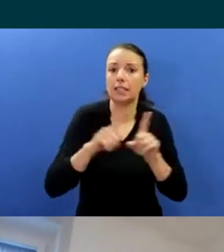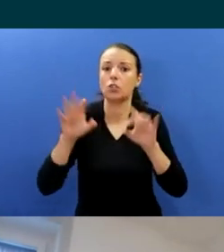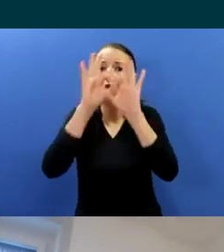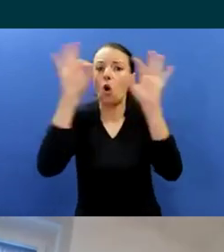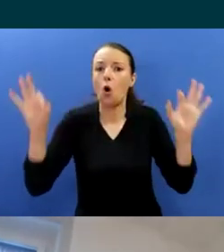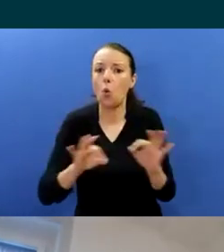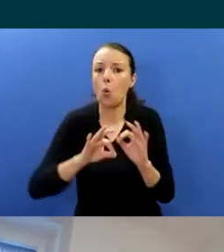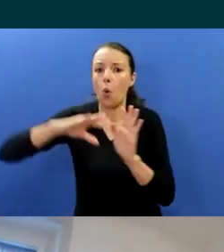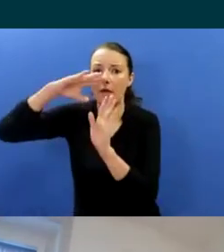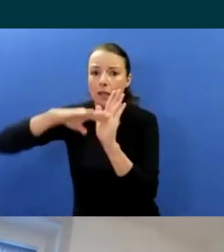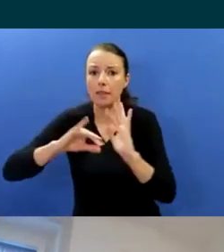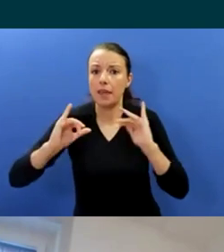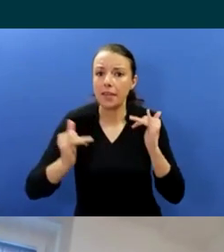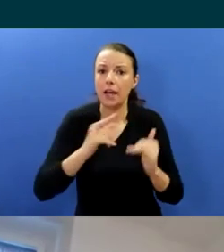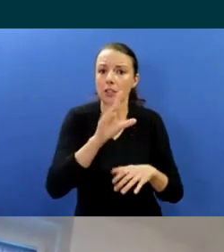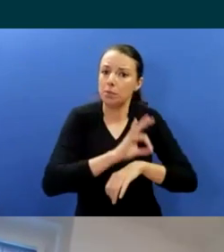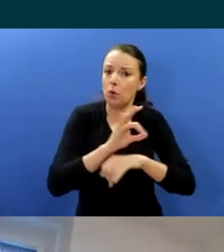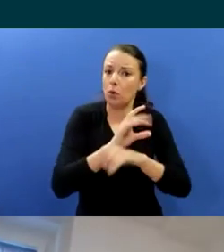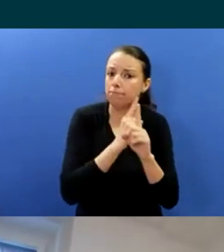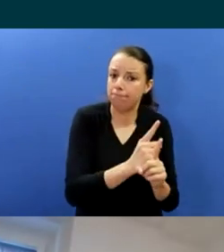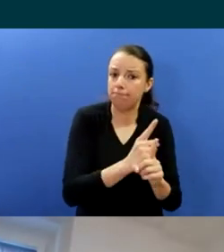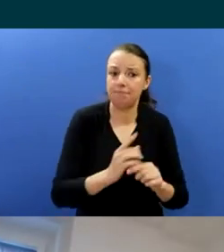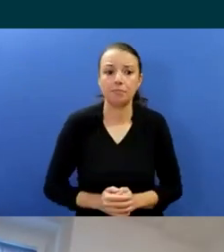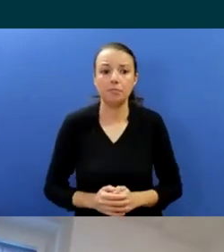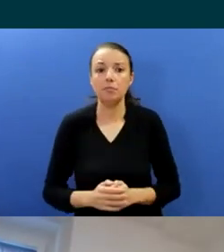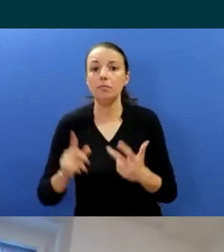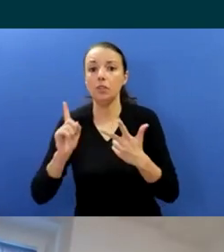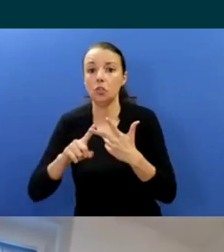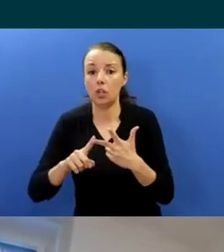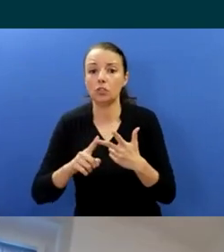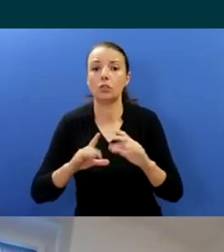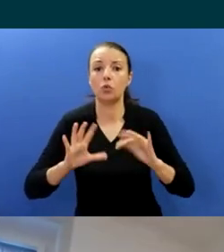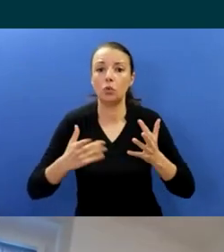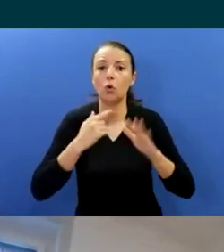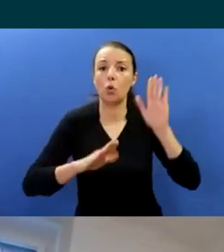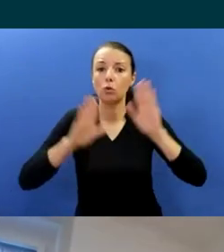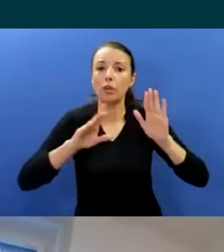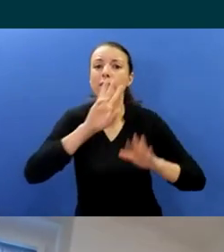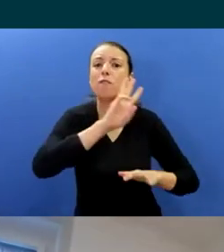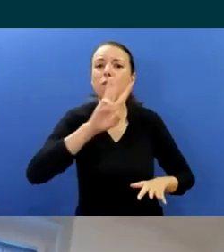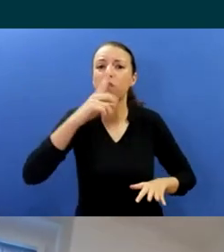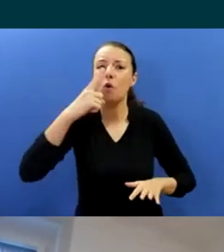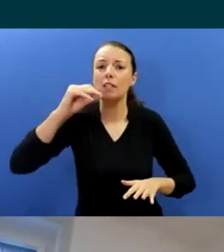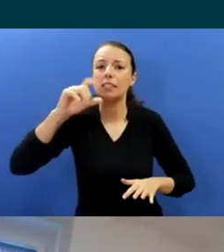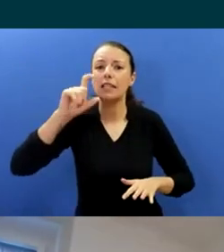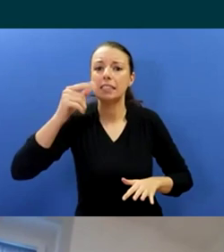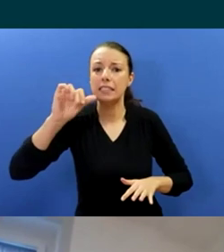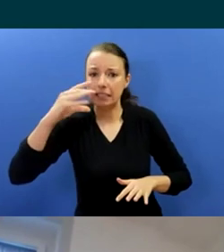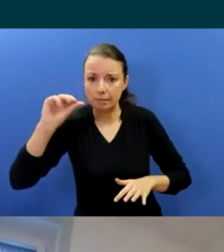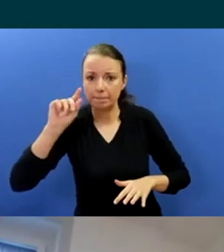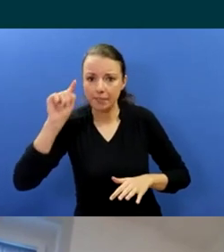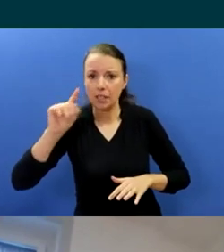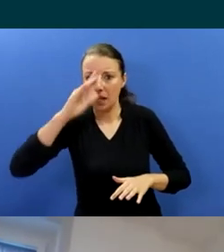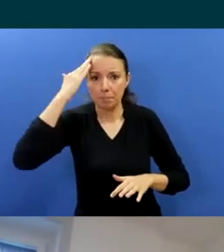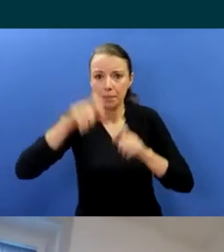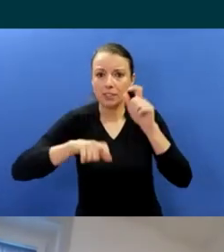was this vote going on still on Decidim. So the proposers of the projects also, they were responsible for the